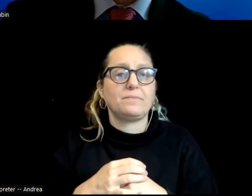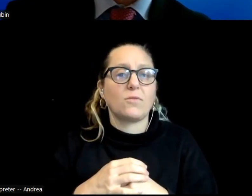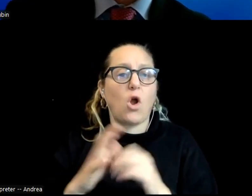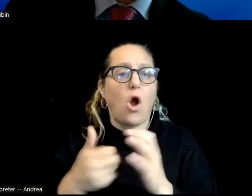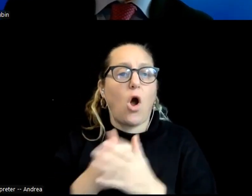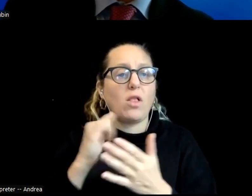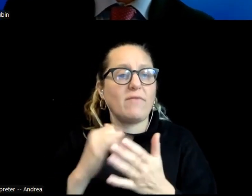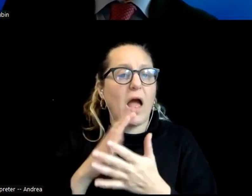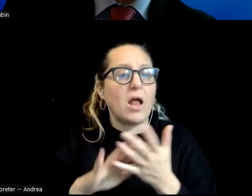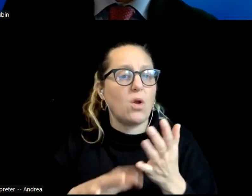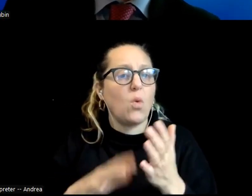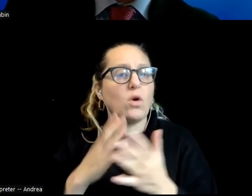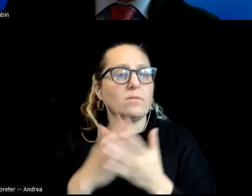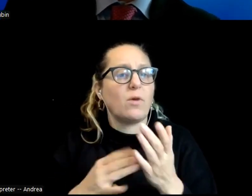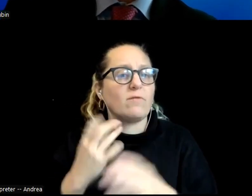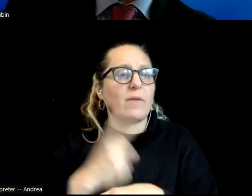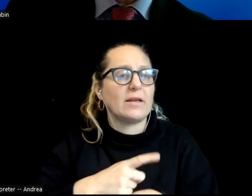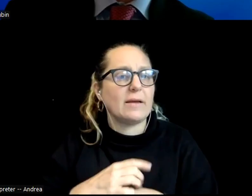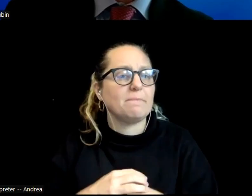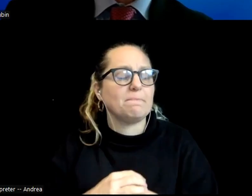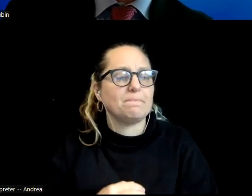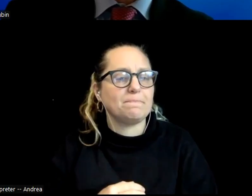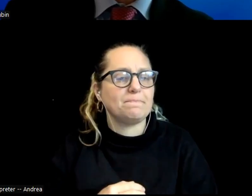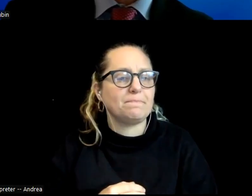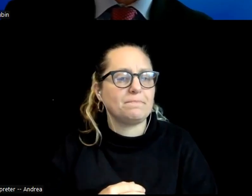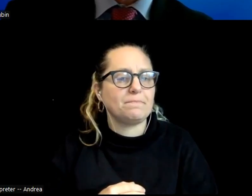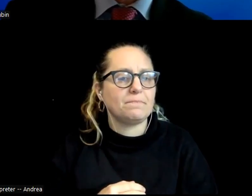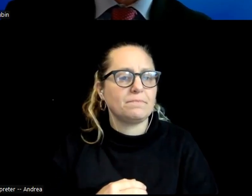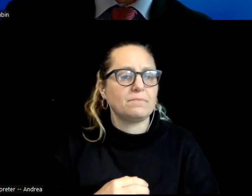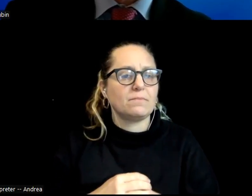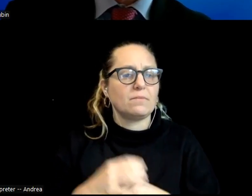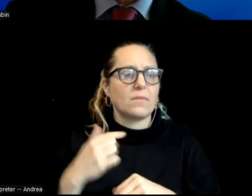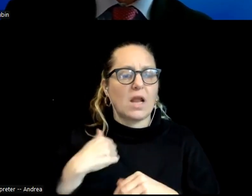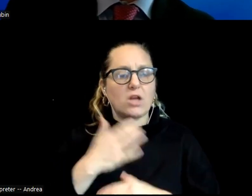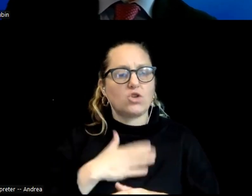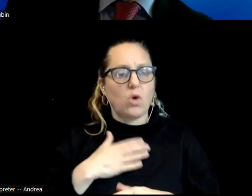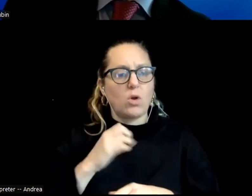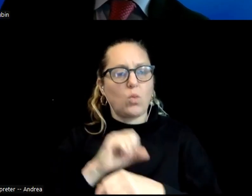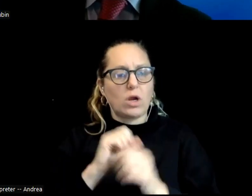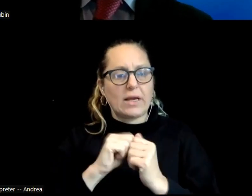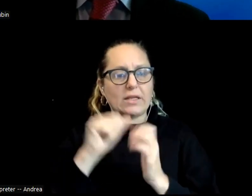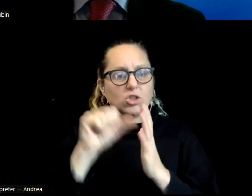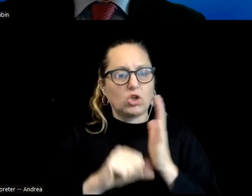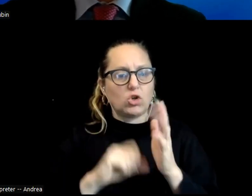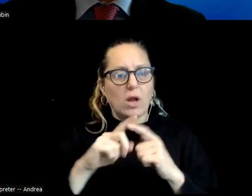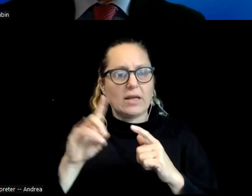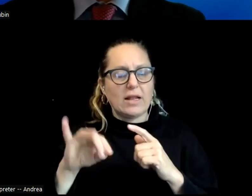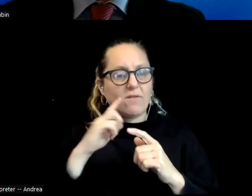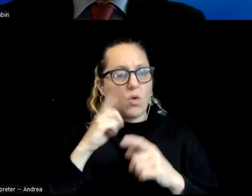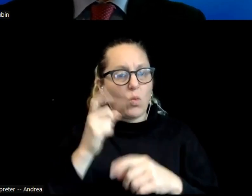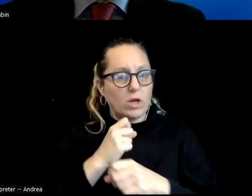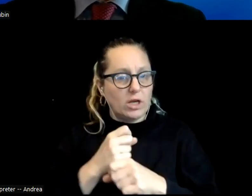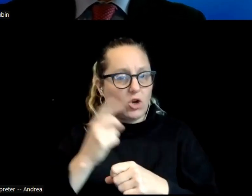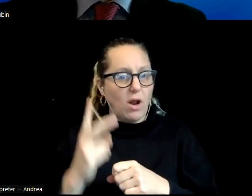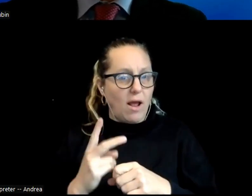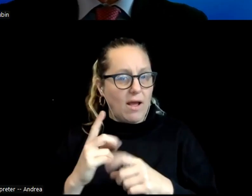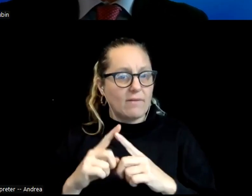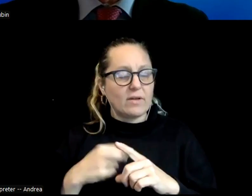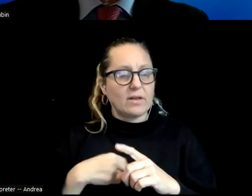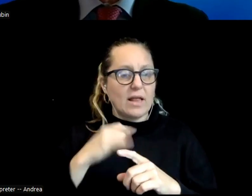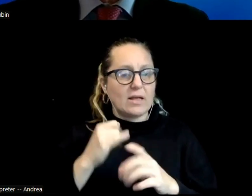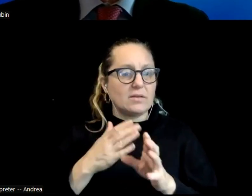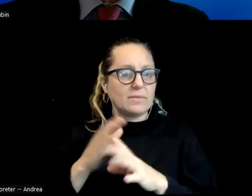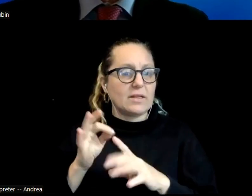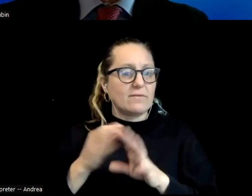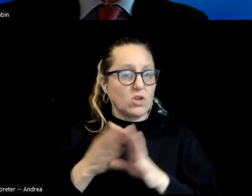my day, as part of my day. I enjoyed working in surgery. I did that for about 1.5 years in that particular specialty,